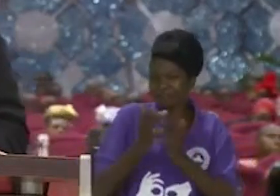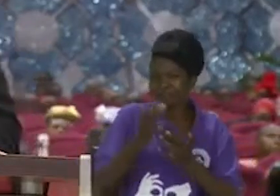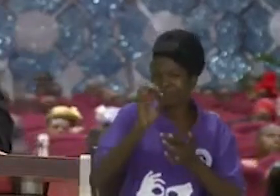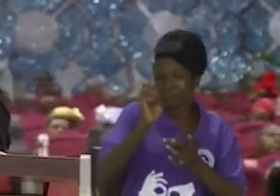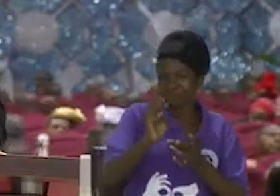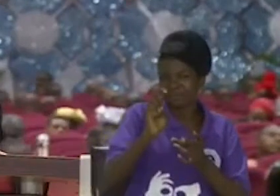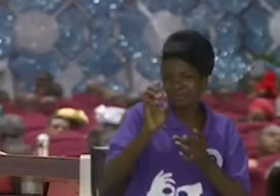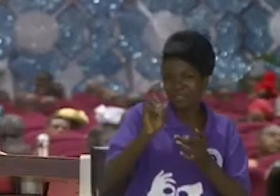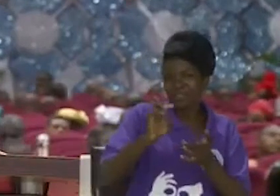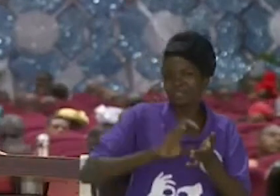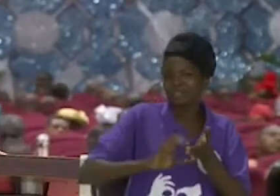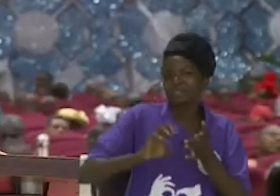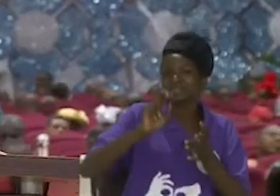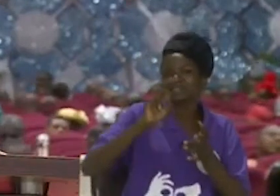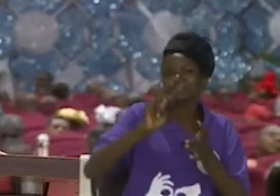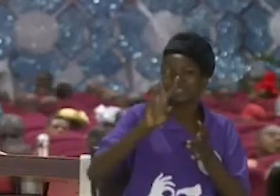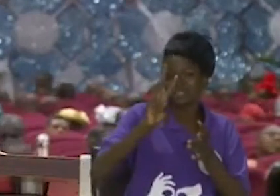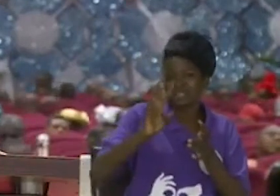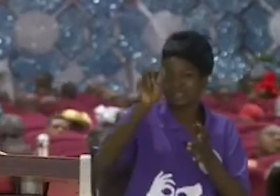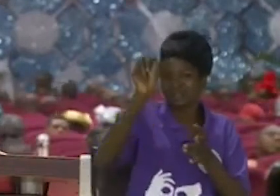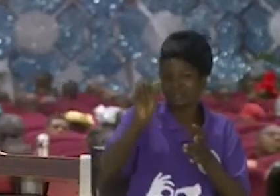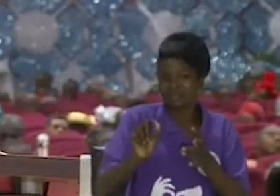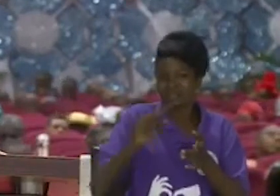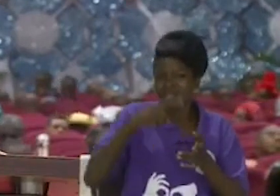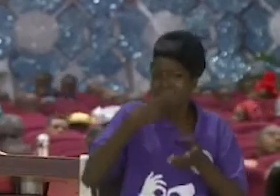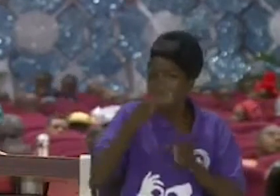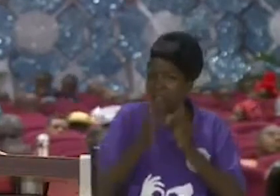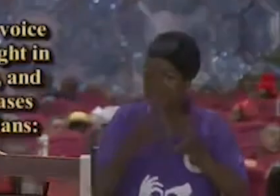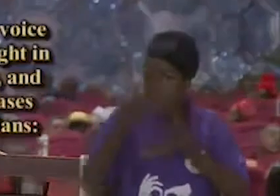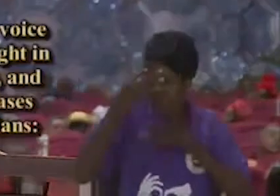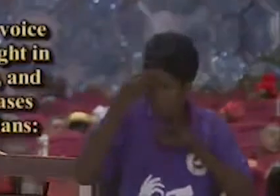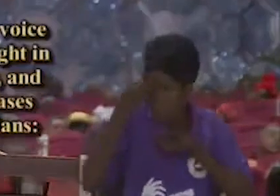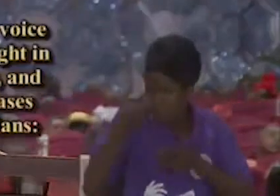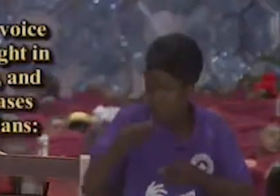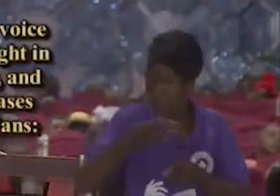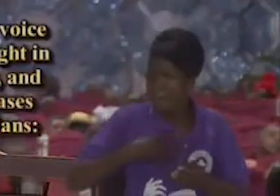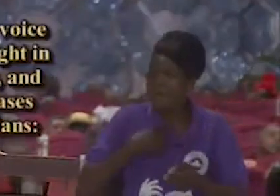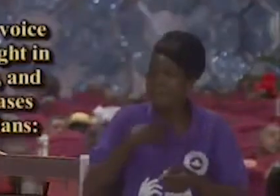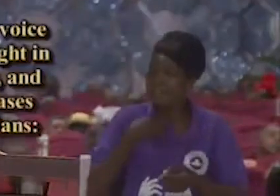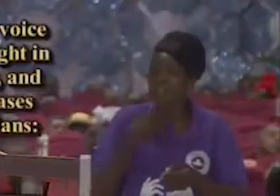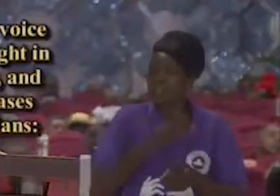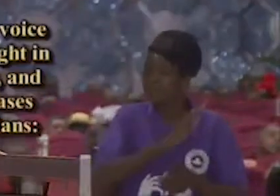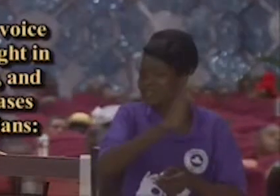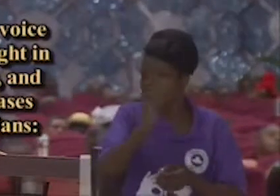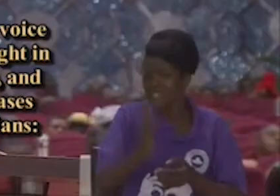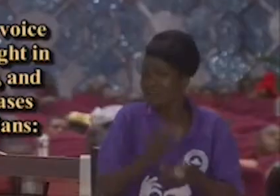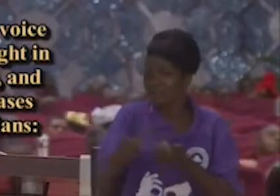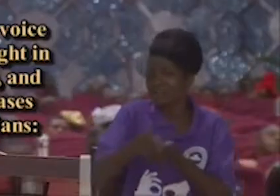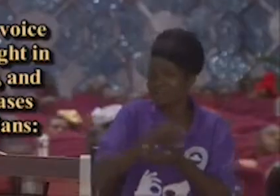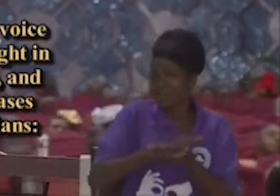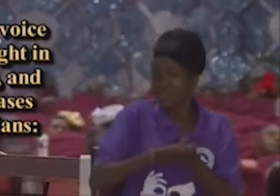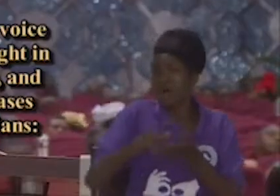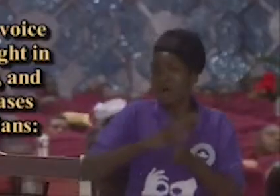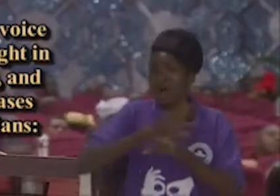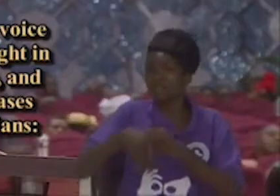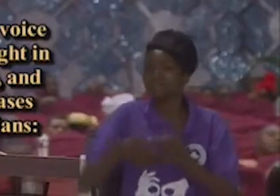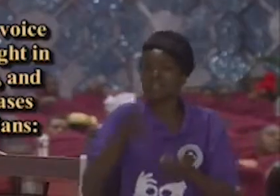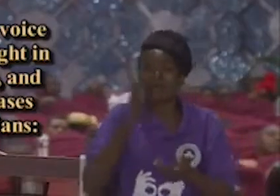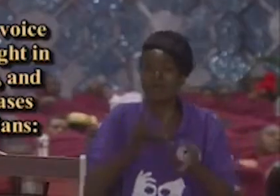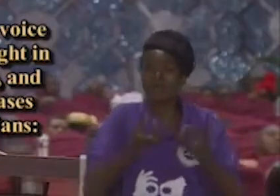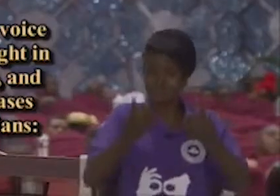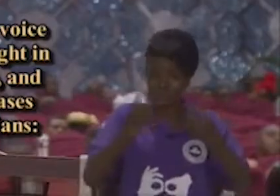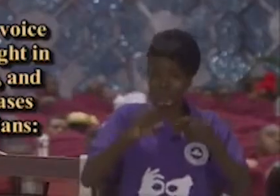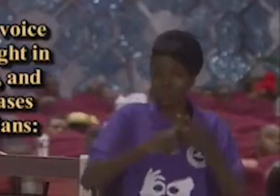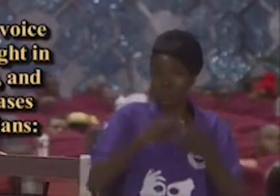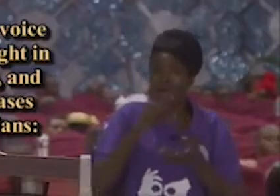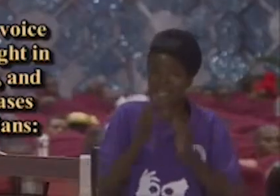15, 26. It says, if you obey my voice, none of these diseases that are upon the Egyptians shall come toward to you. And